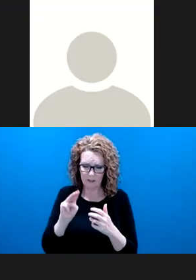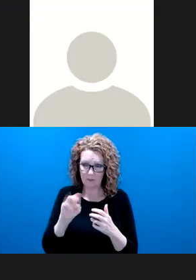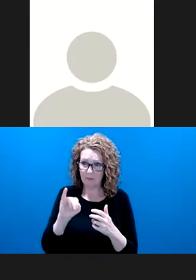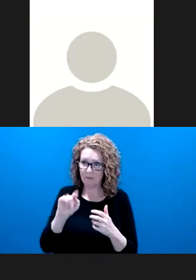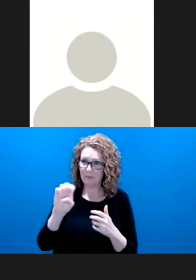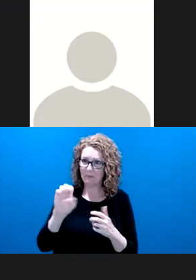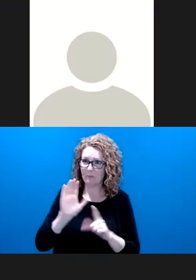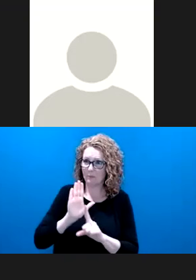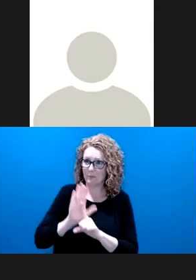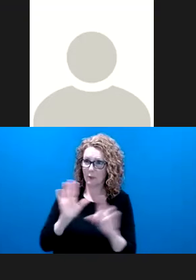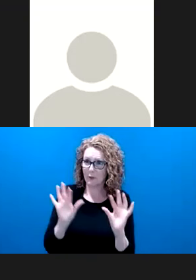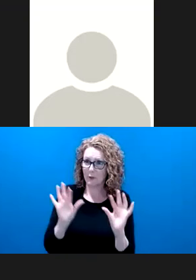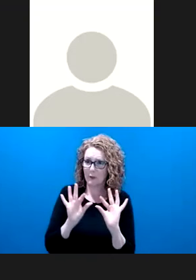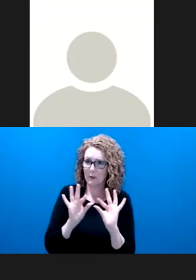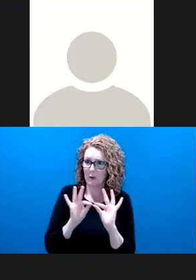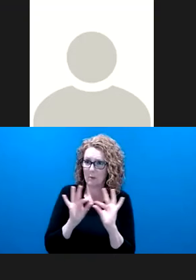having a true